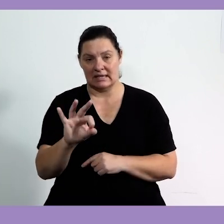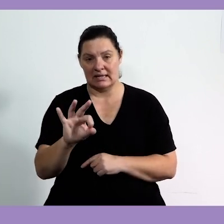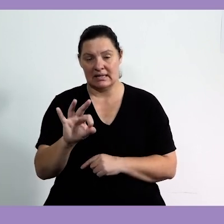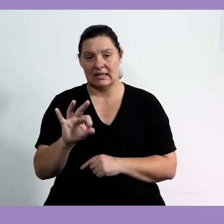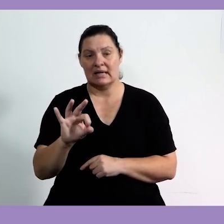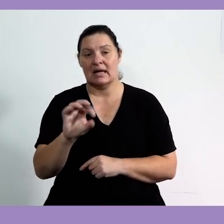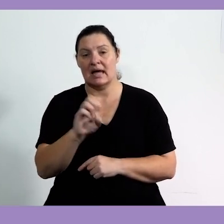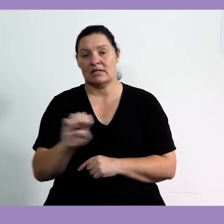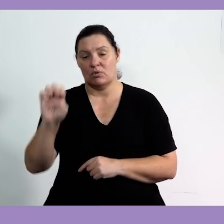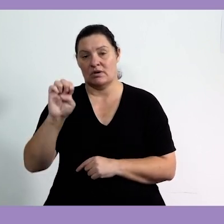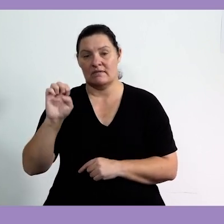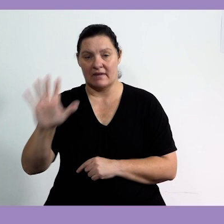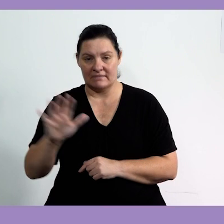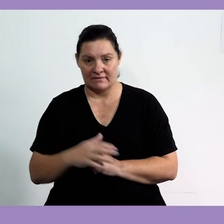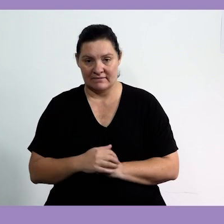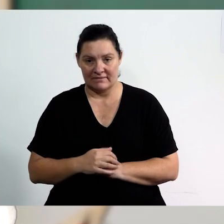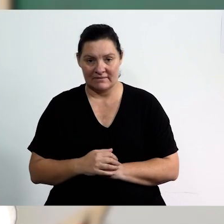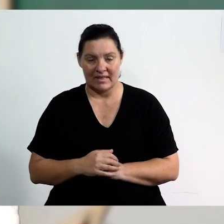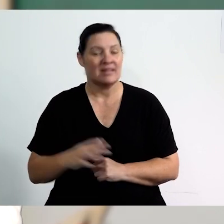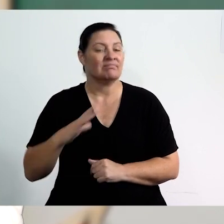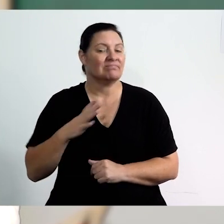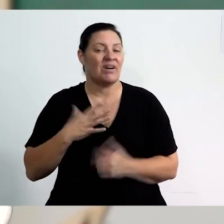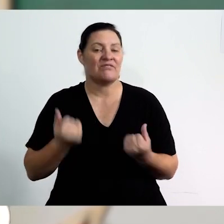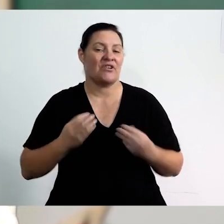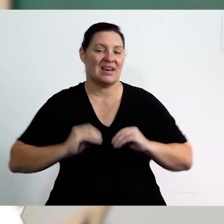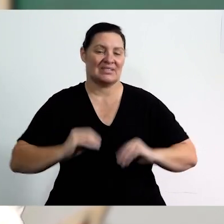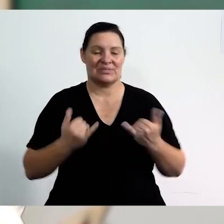3 to the exponent 5. And that is it